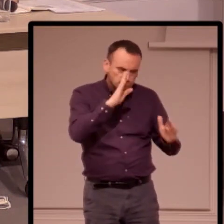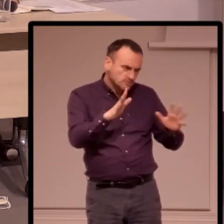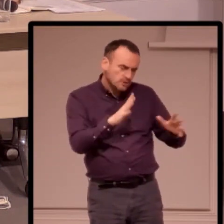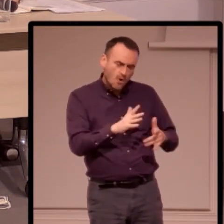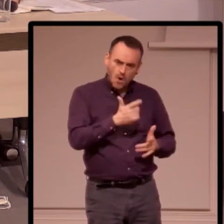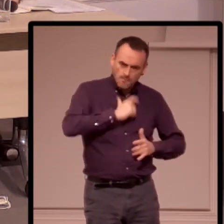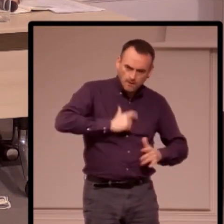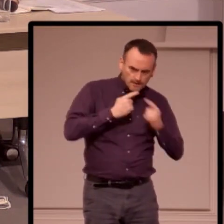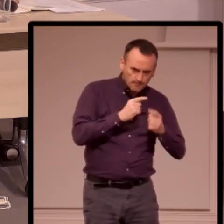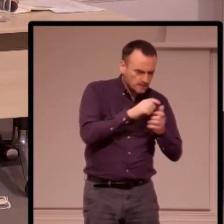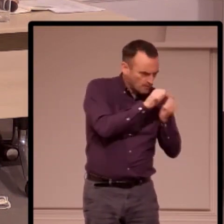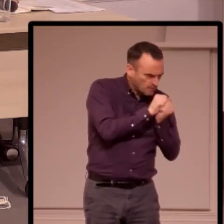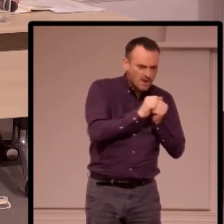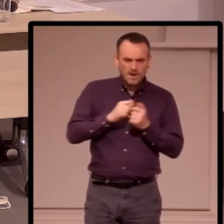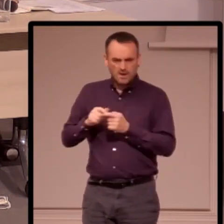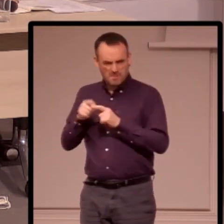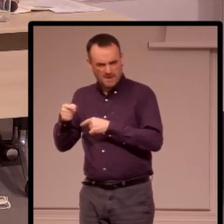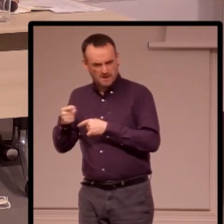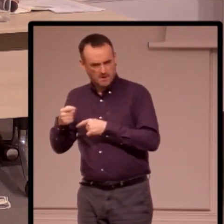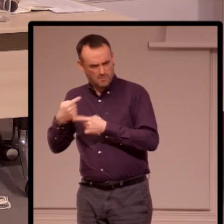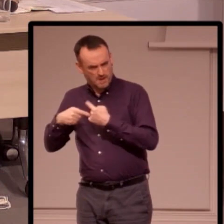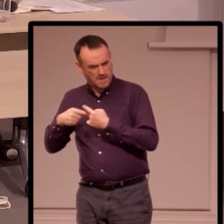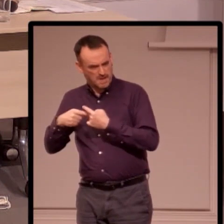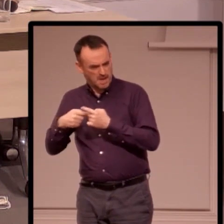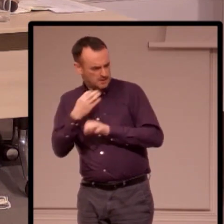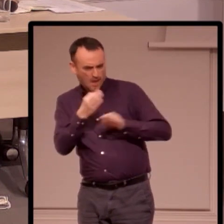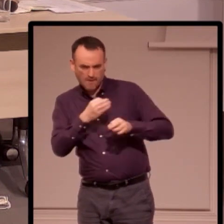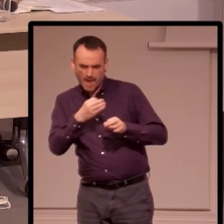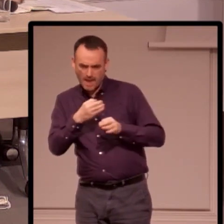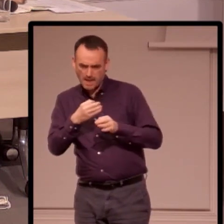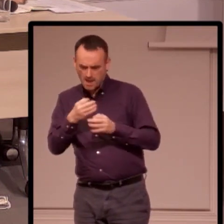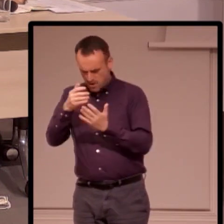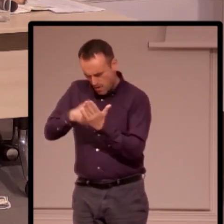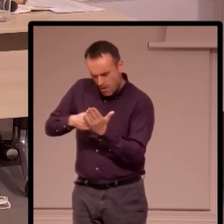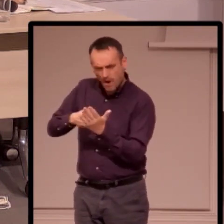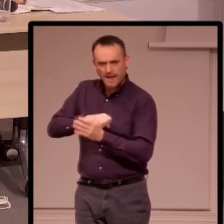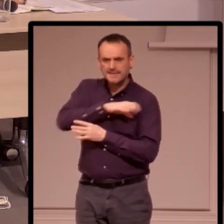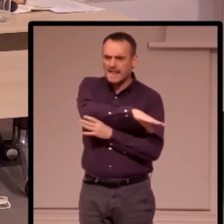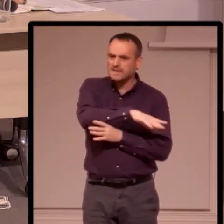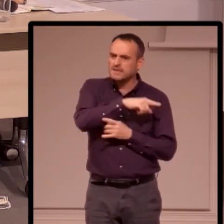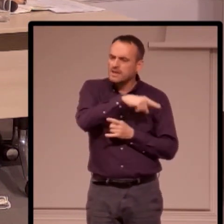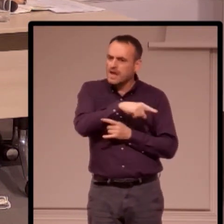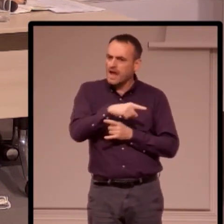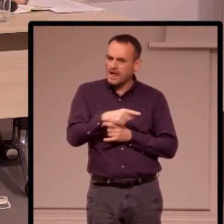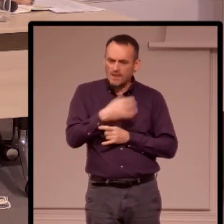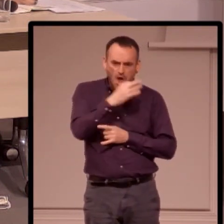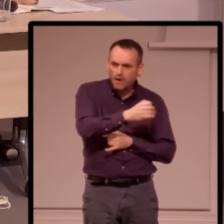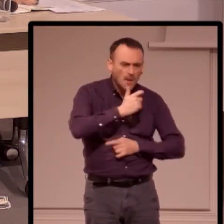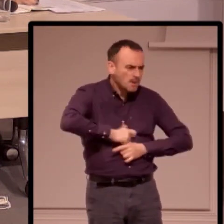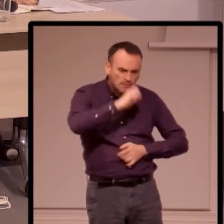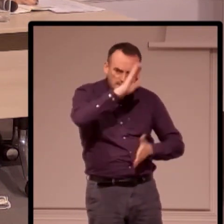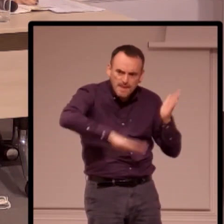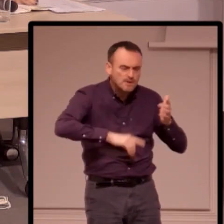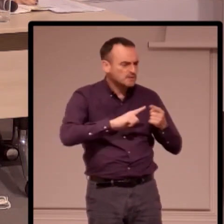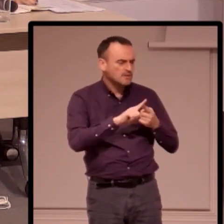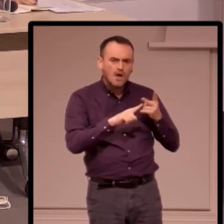out all their details about a very personalised experience, and then send it to someone that they've never met, they've never seen a photo of, they